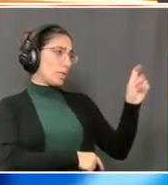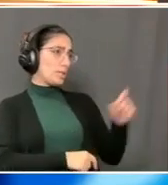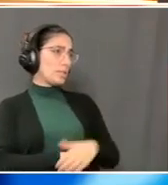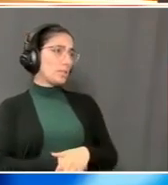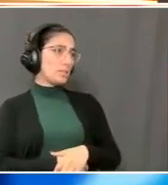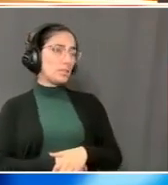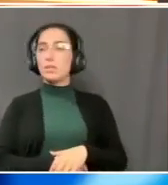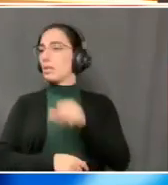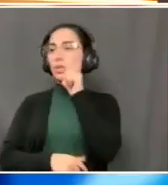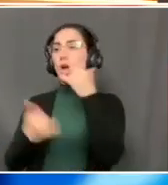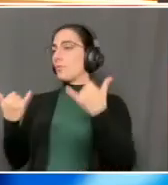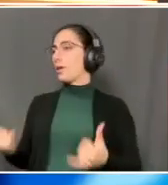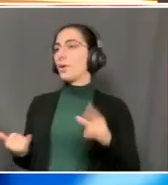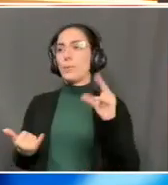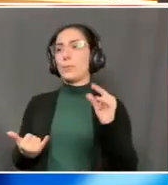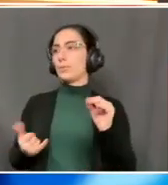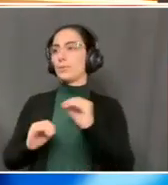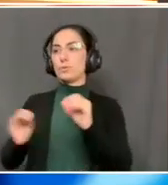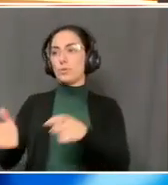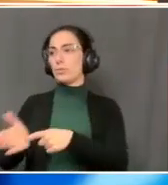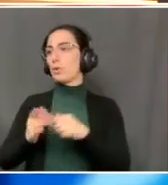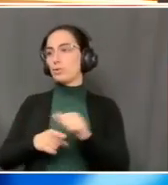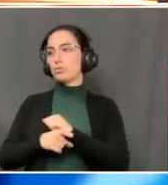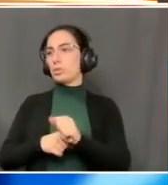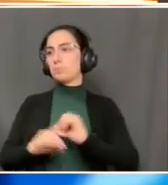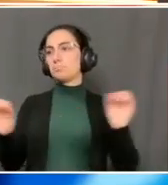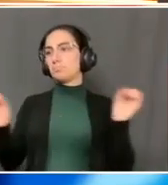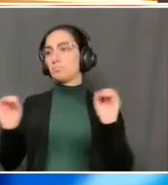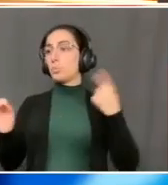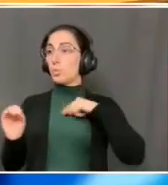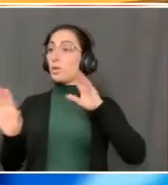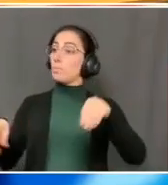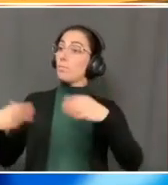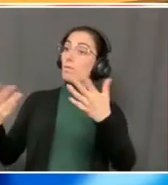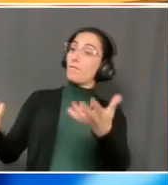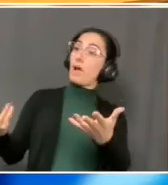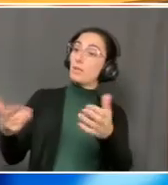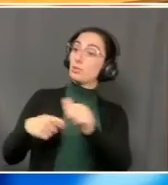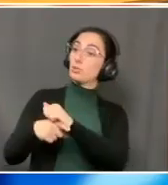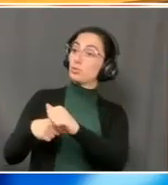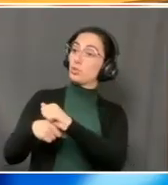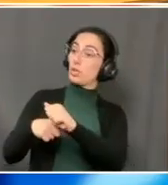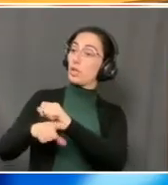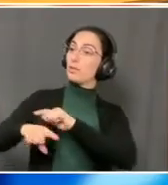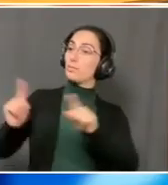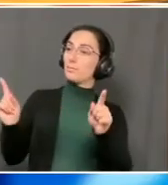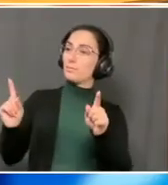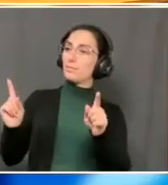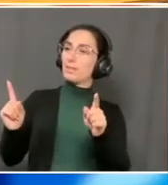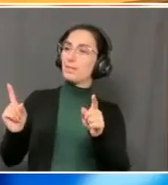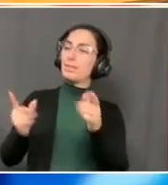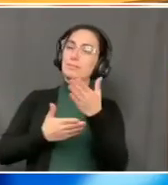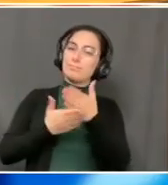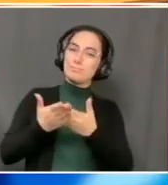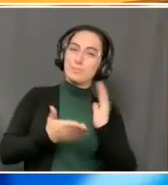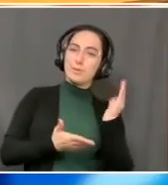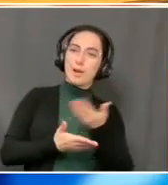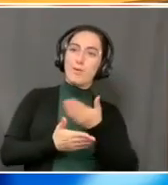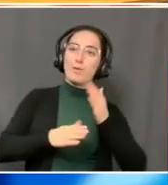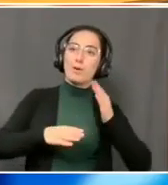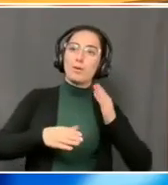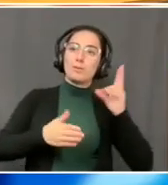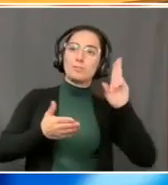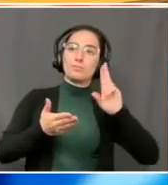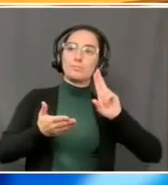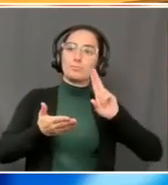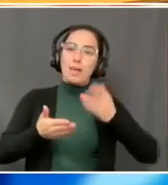Not currently, there isn't a required training, and so we do provide training, but it's been part of our onboarding, but I do